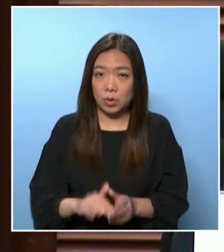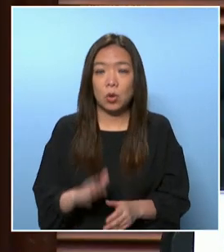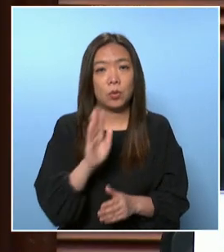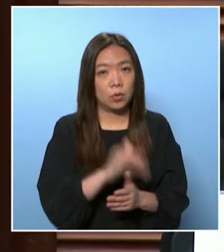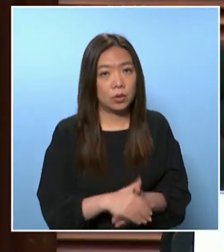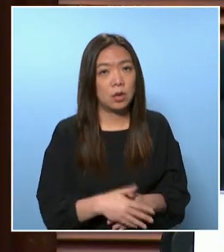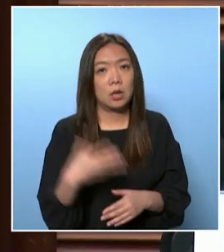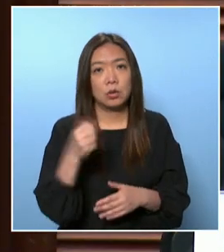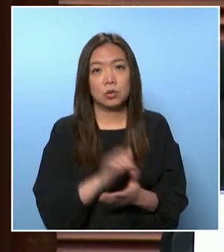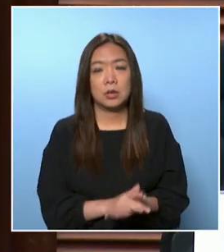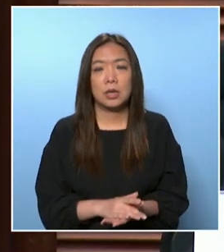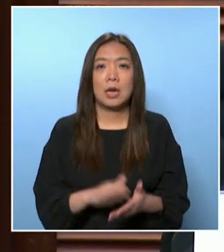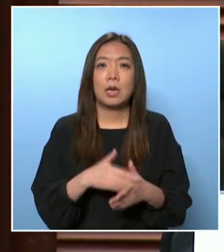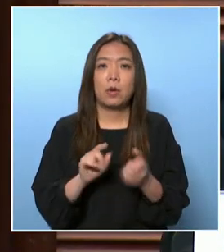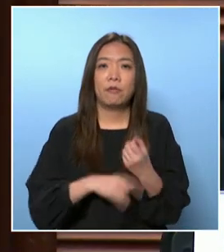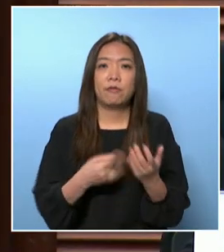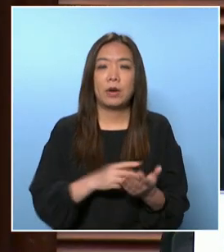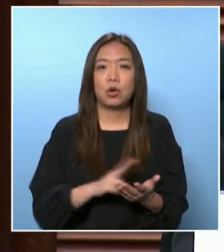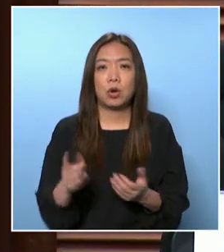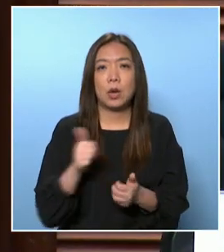brief in your introduction?